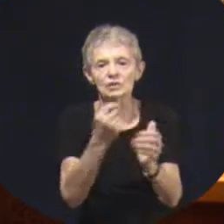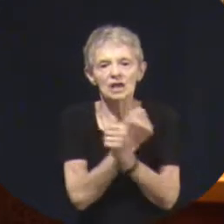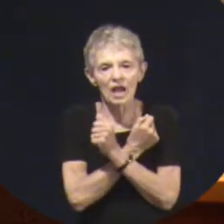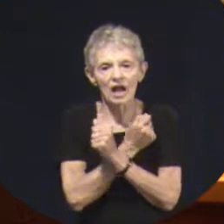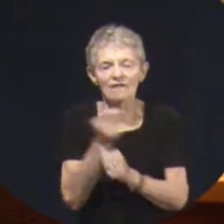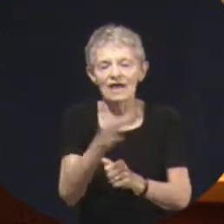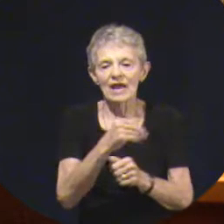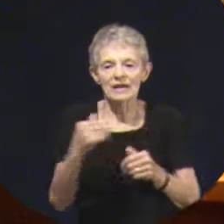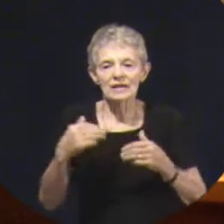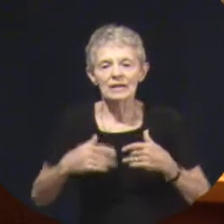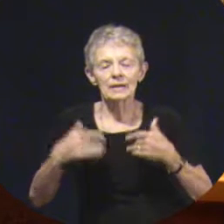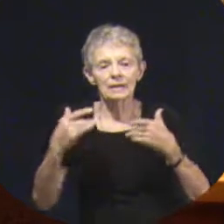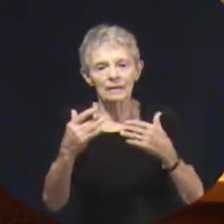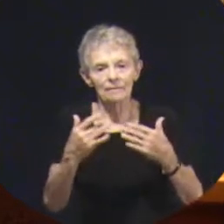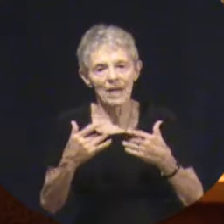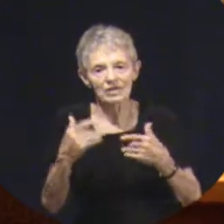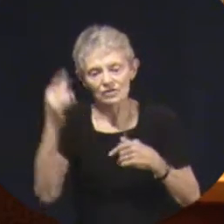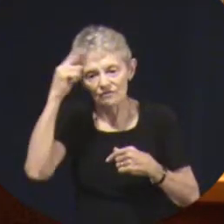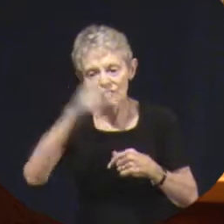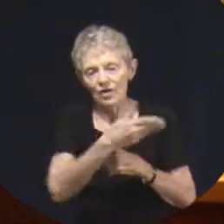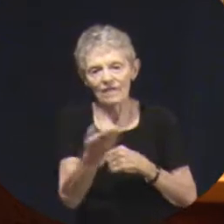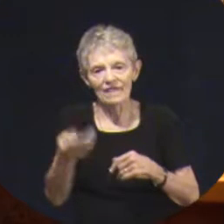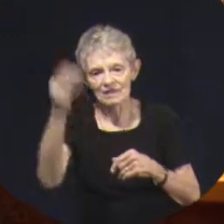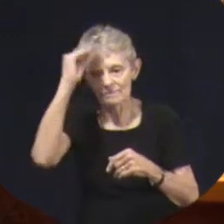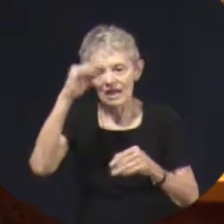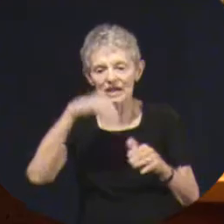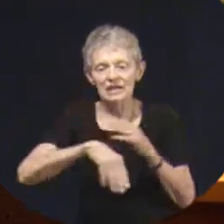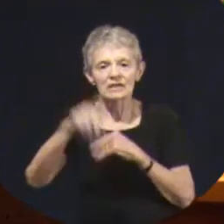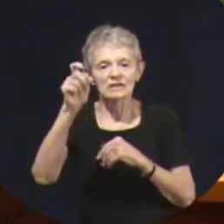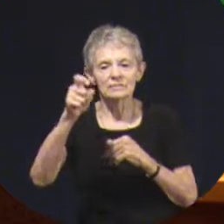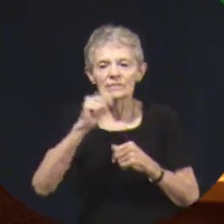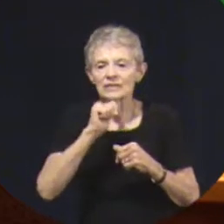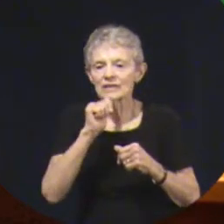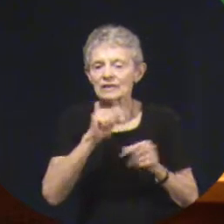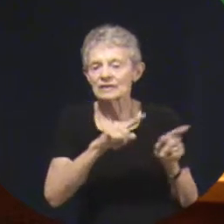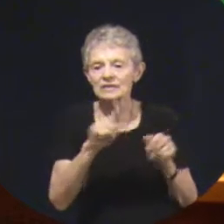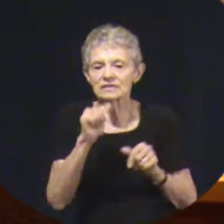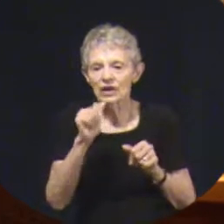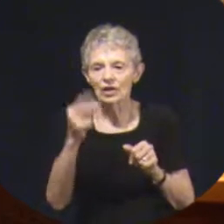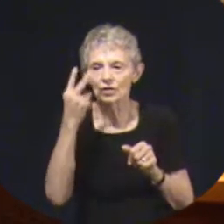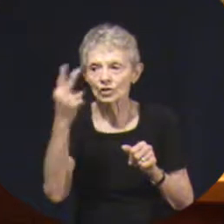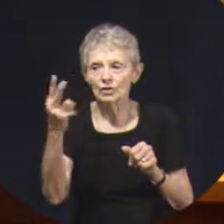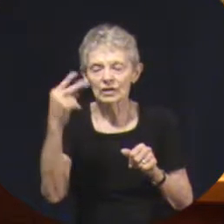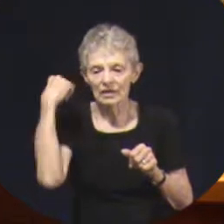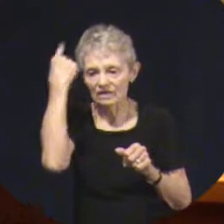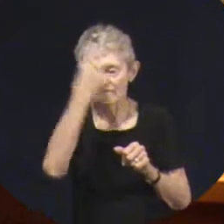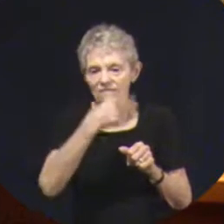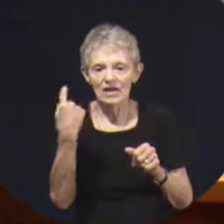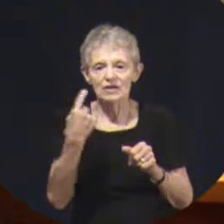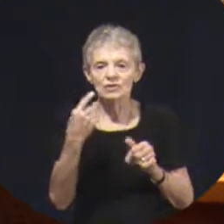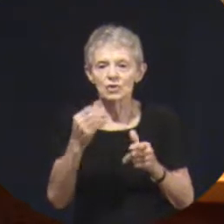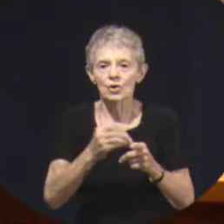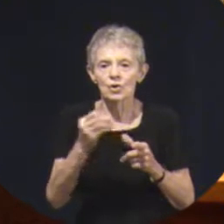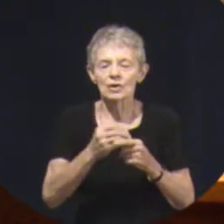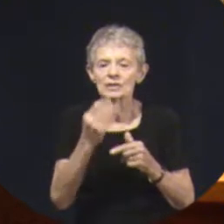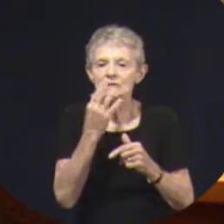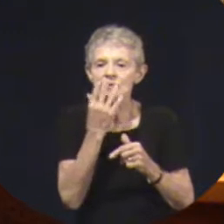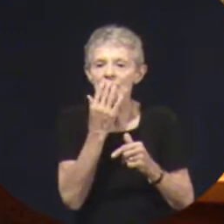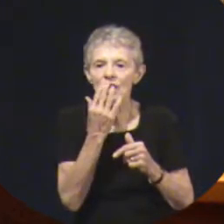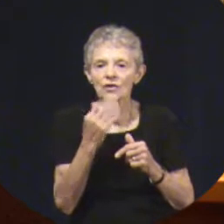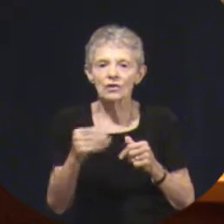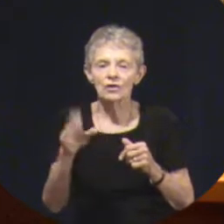and compassion for this man who is in need. He doesn't look at this man's face. He doesn't consider his color or his creed